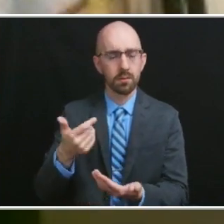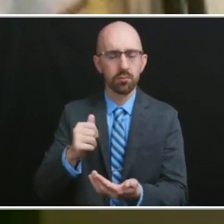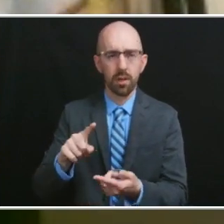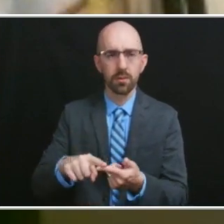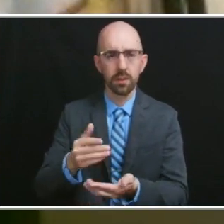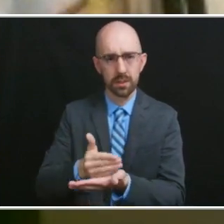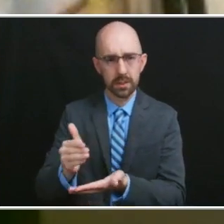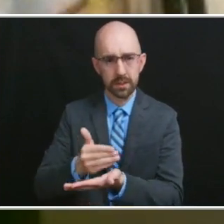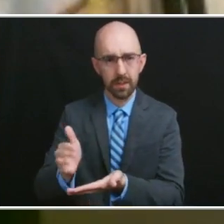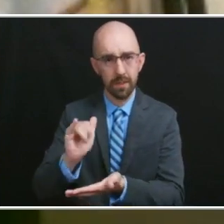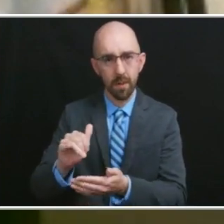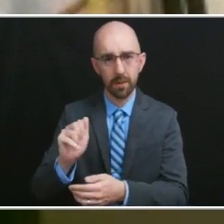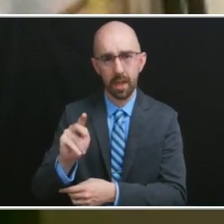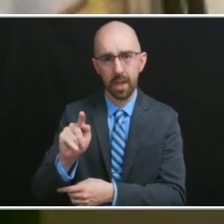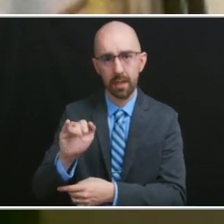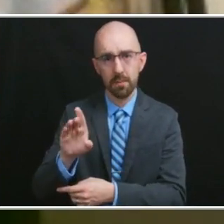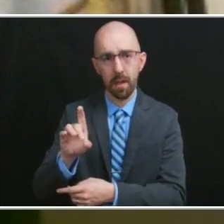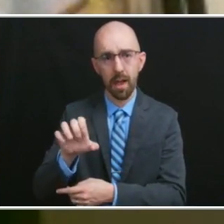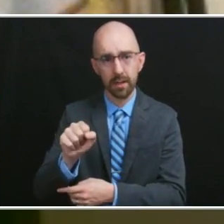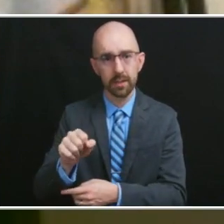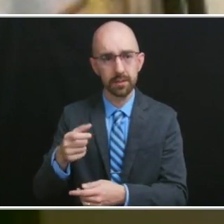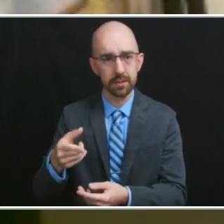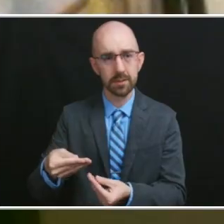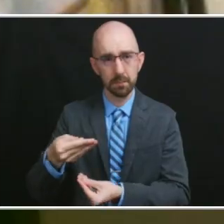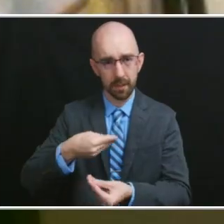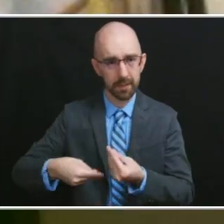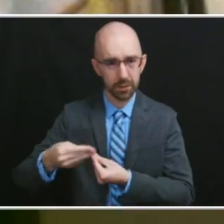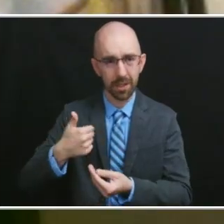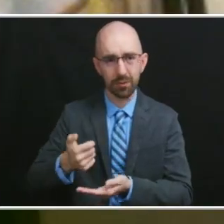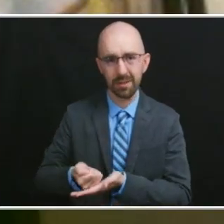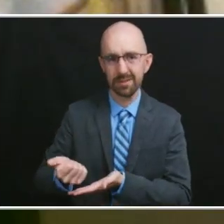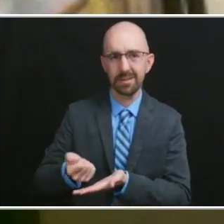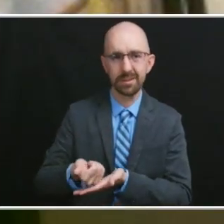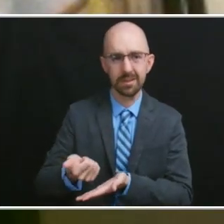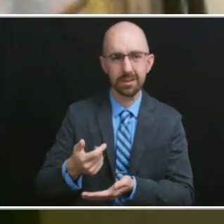circulation, those pathogenic, ill-defining, ill-causing